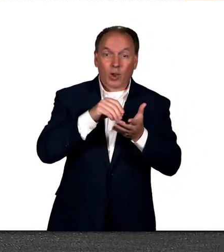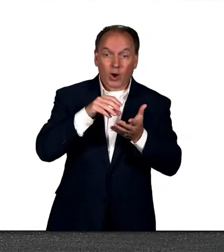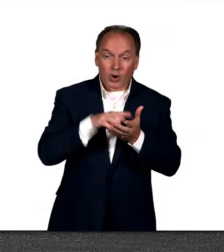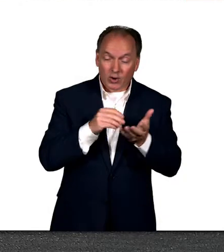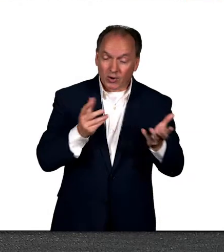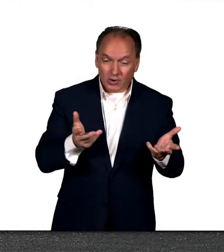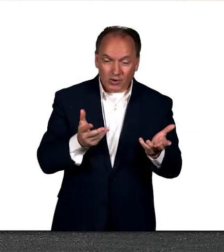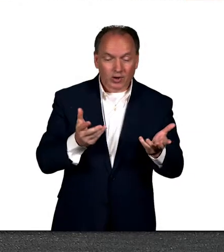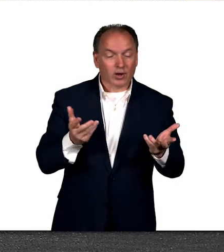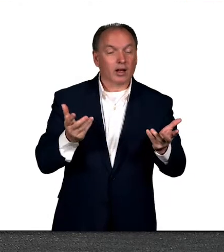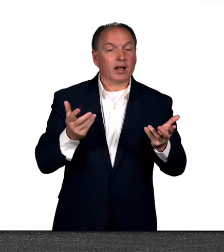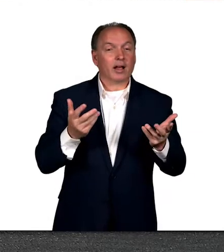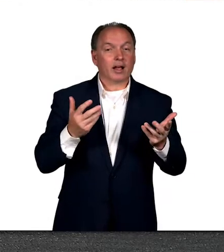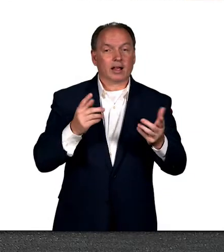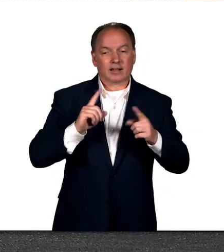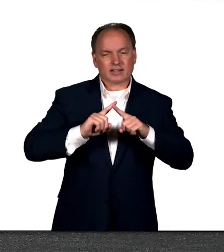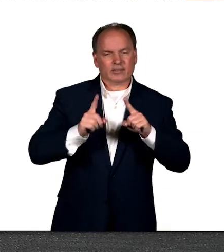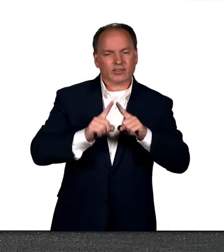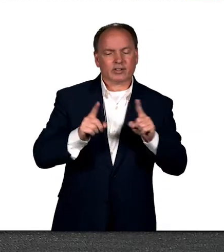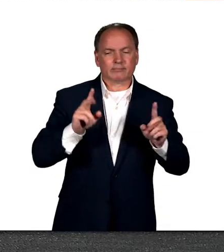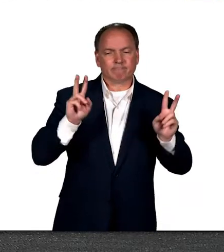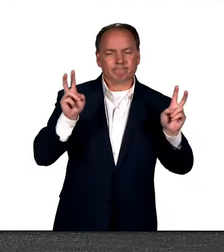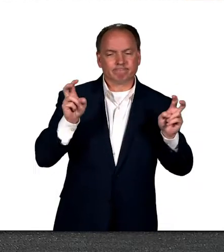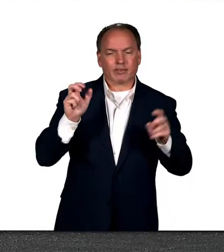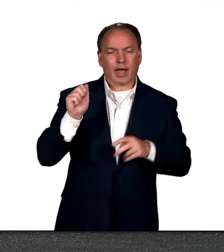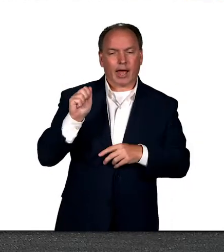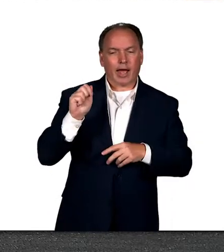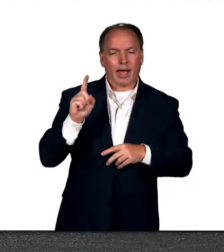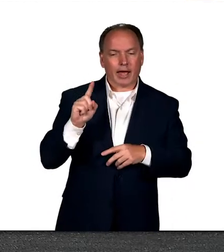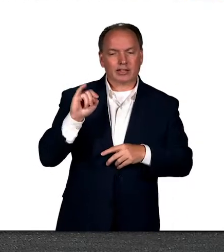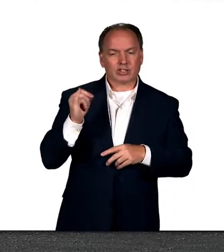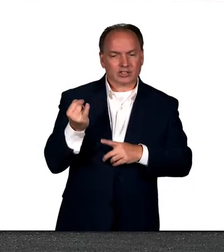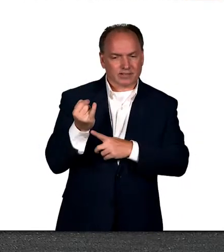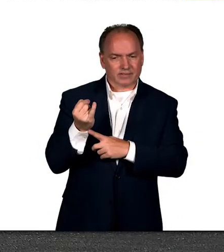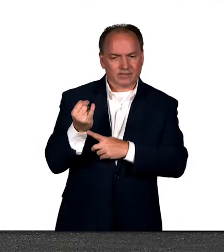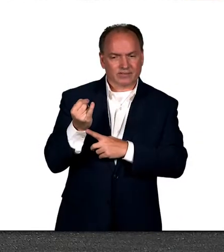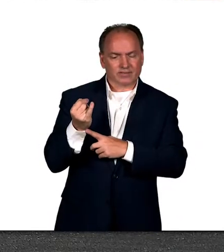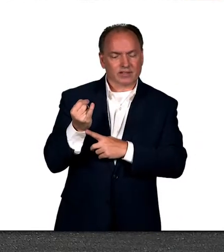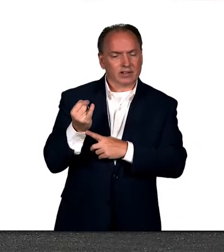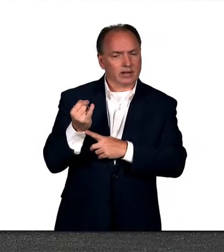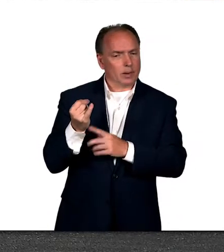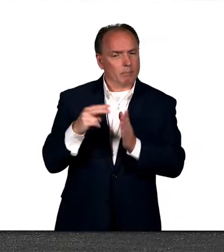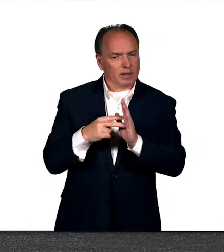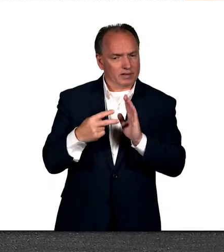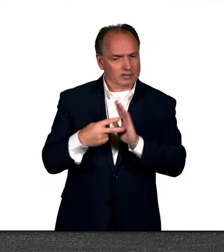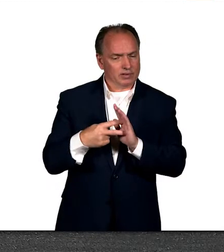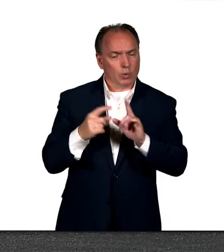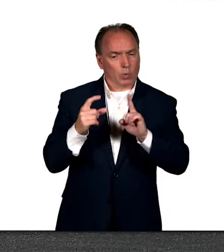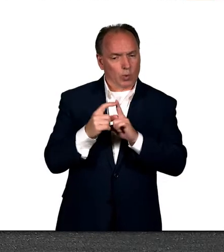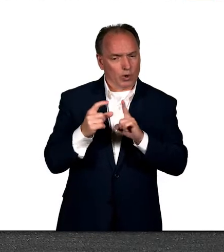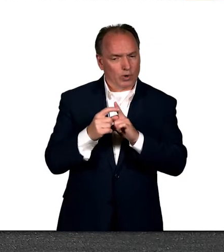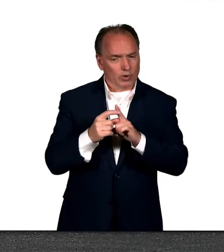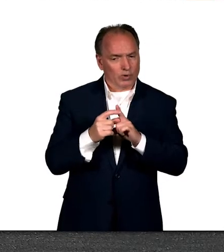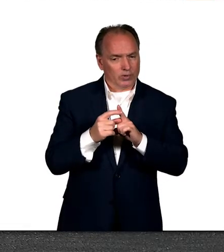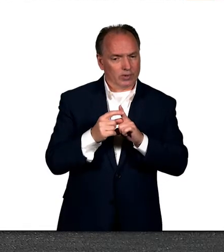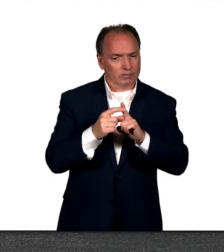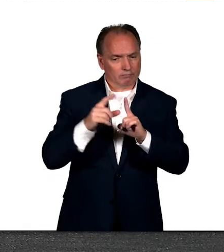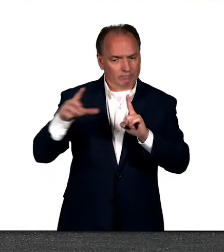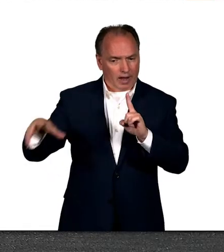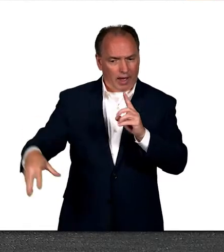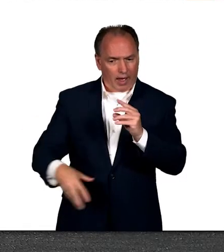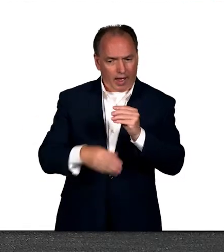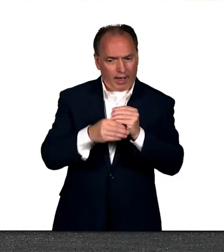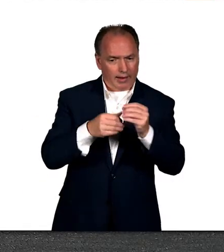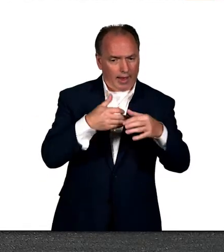learn what adjectives are. They are words that describe things. So we're going to